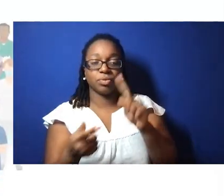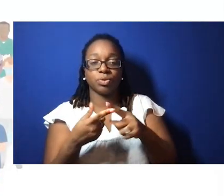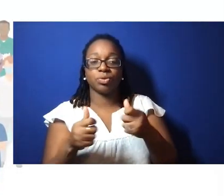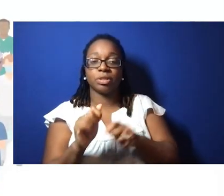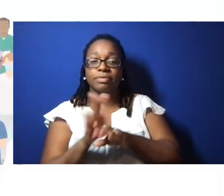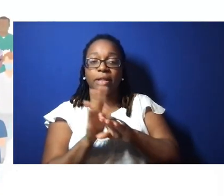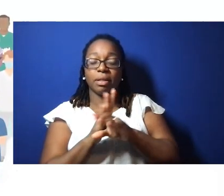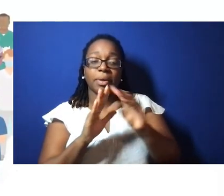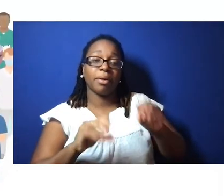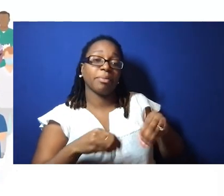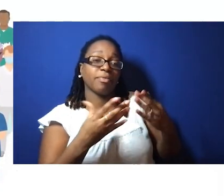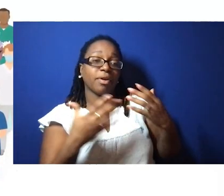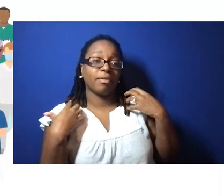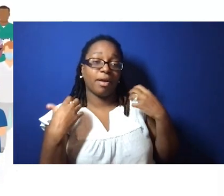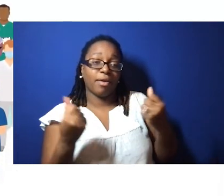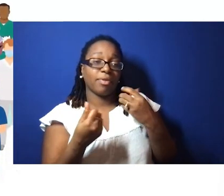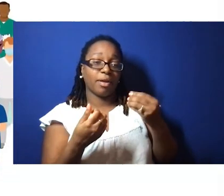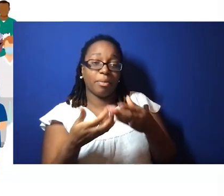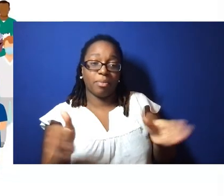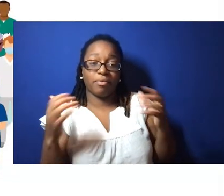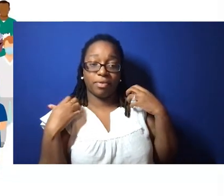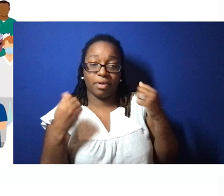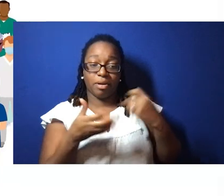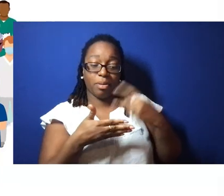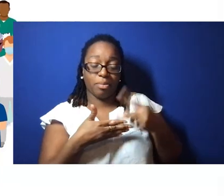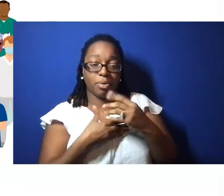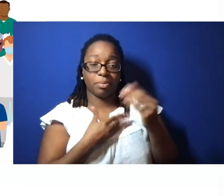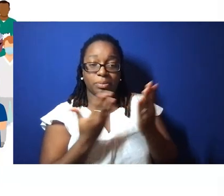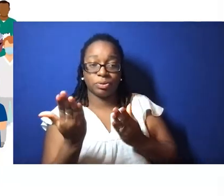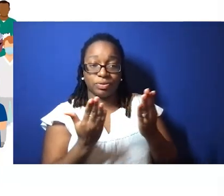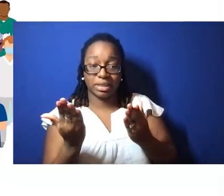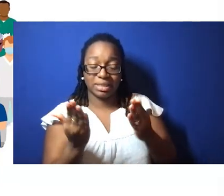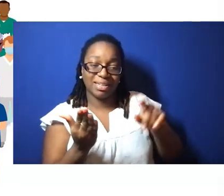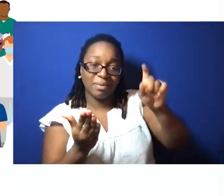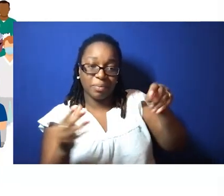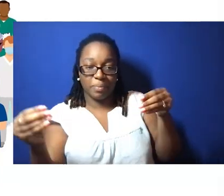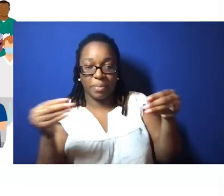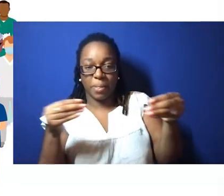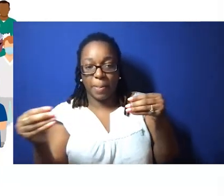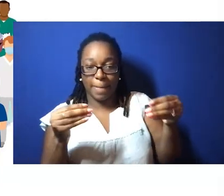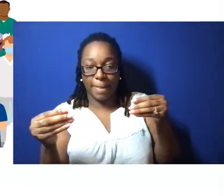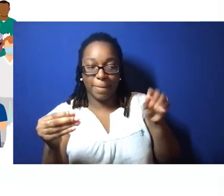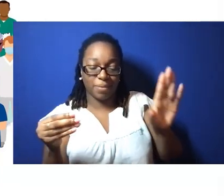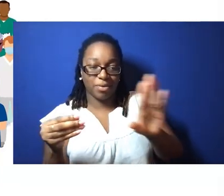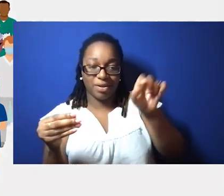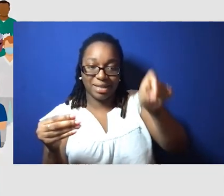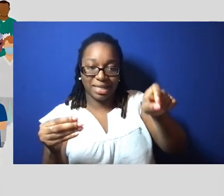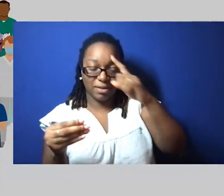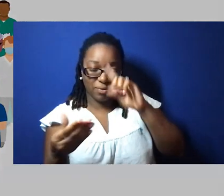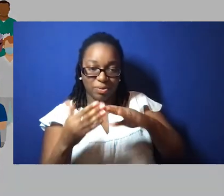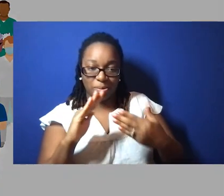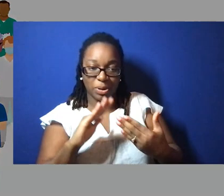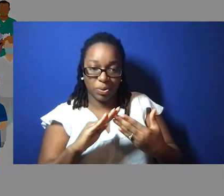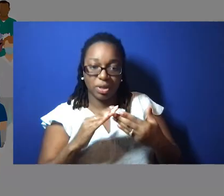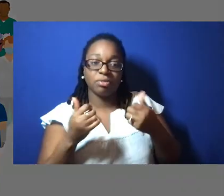Strategies to develop and deliver health and public health programs and services must be flexible to the needs